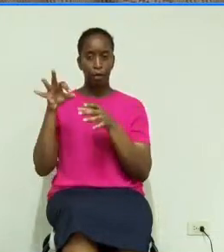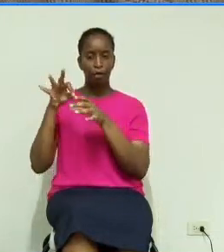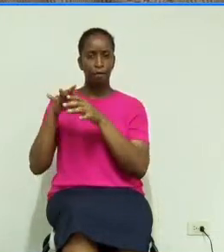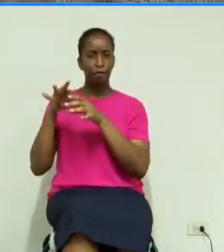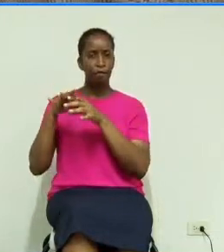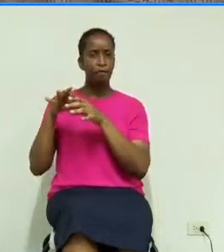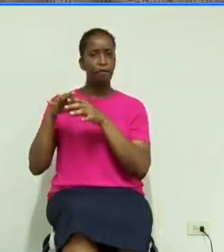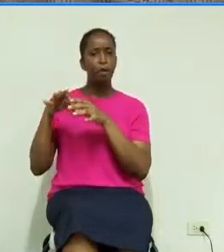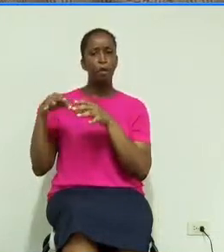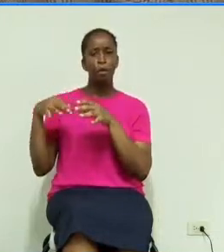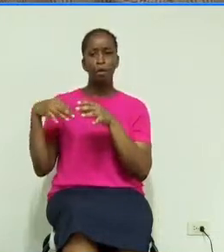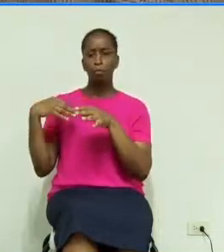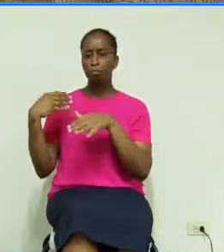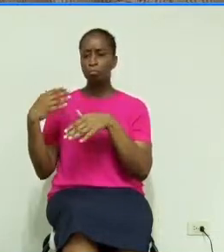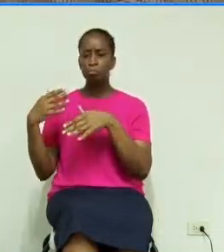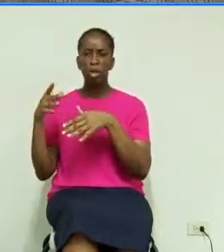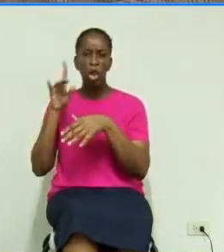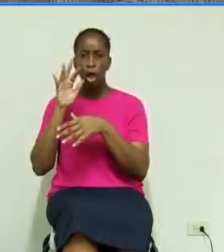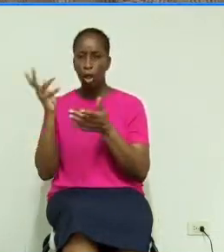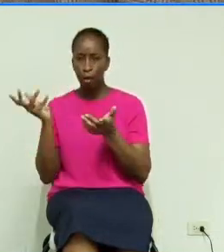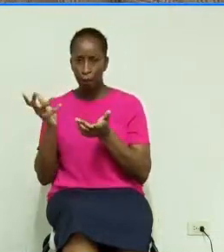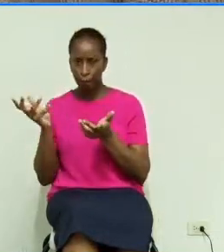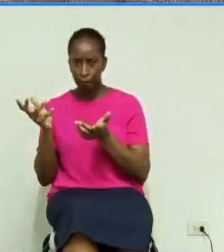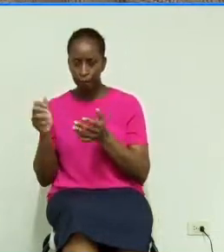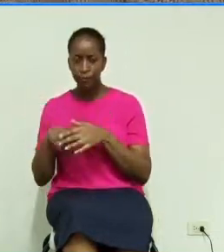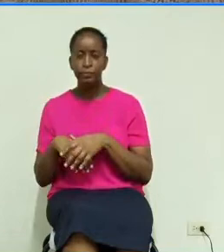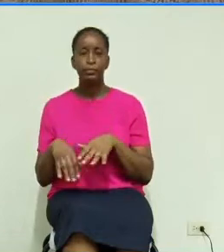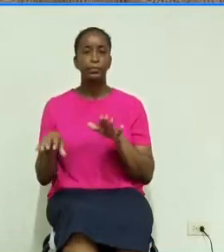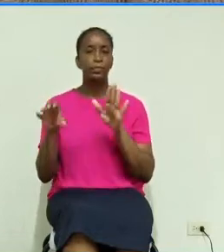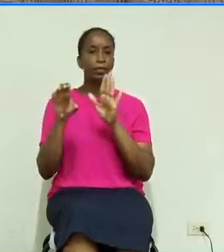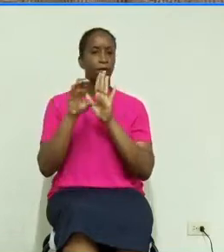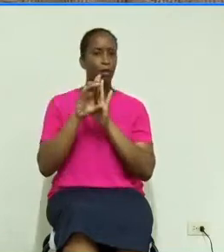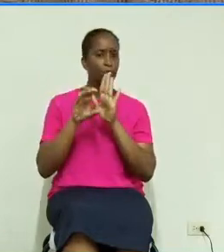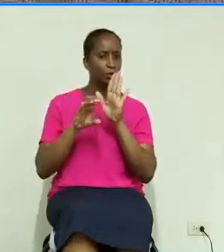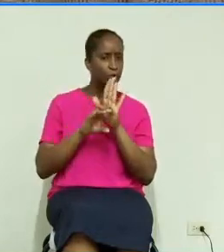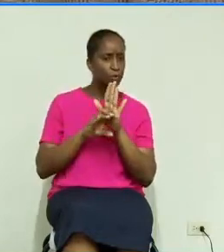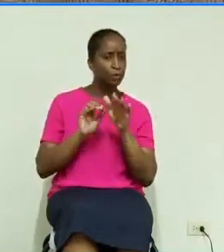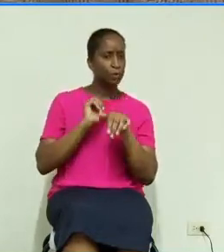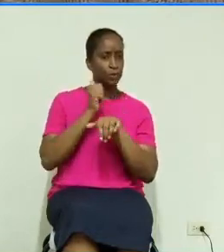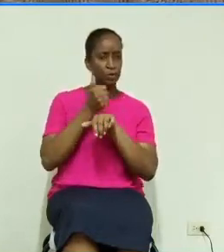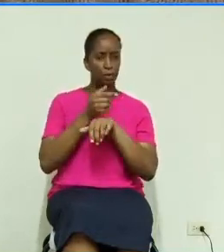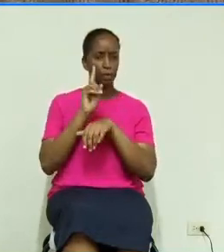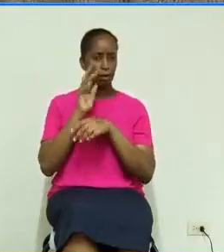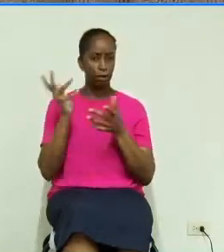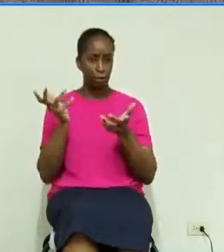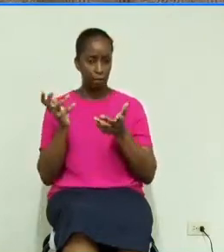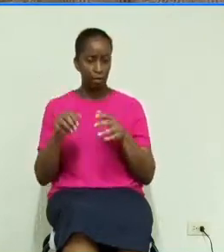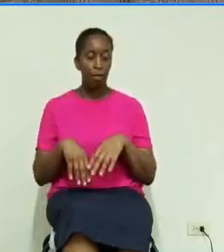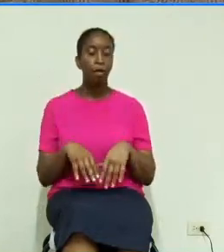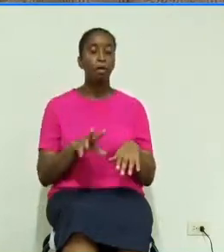building processes, and political participation and representation.